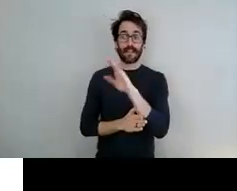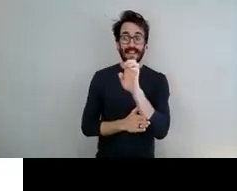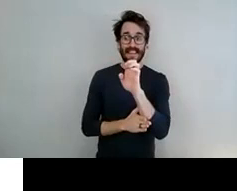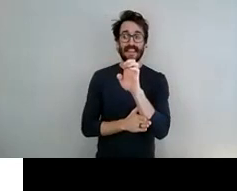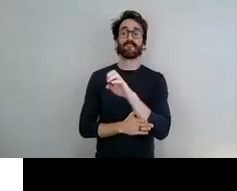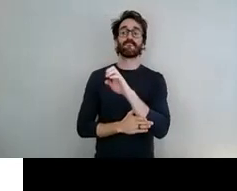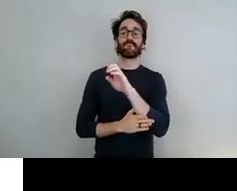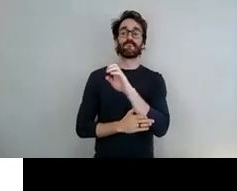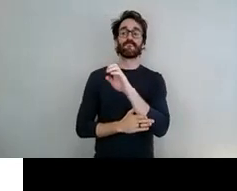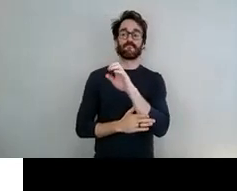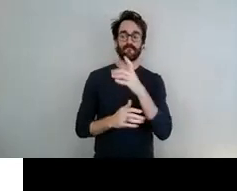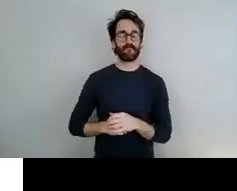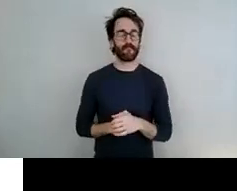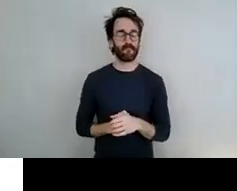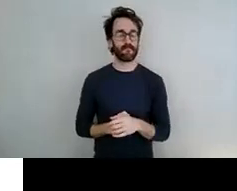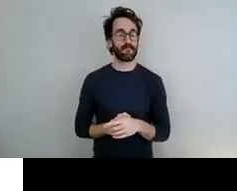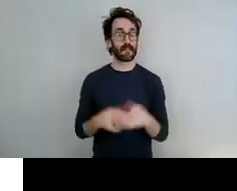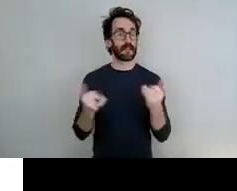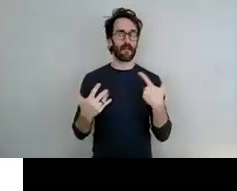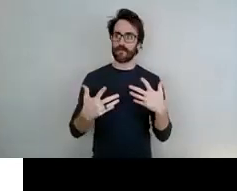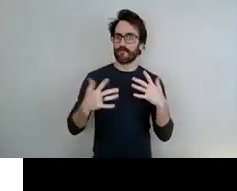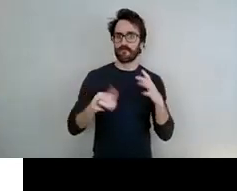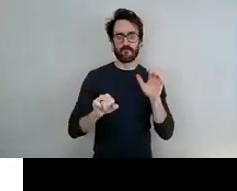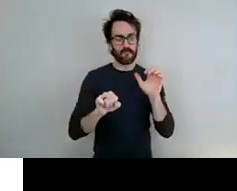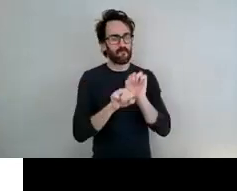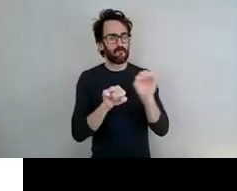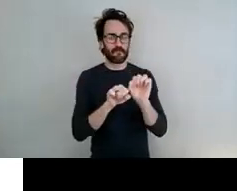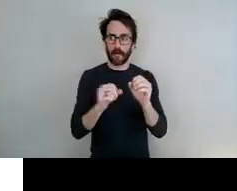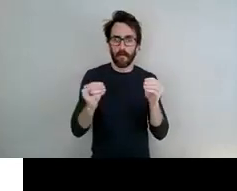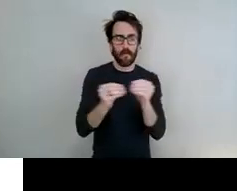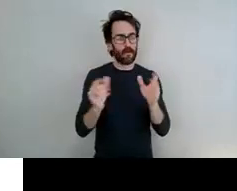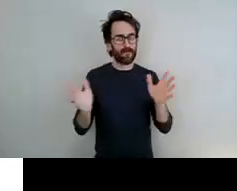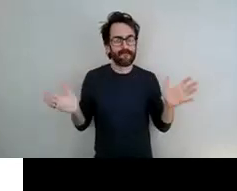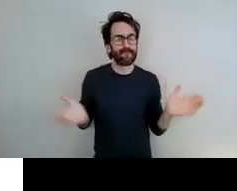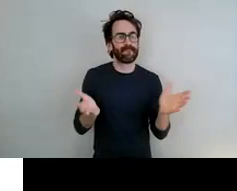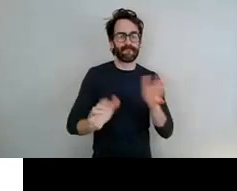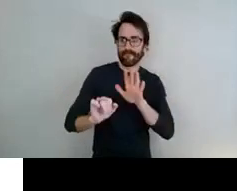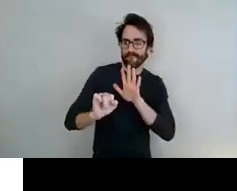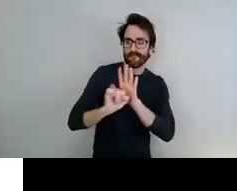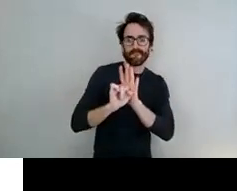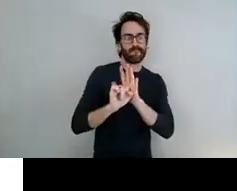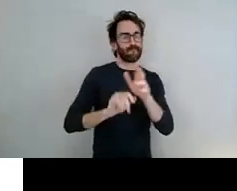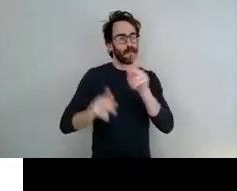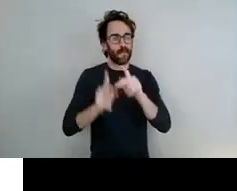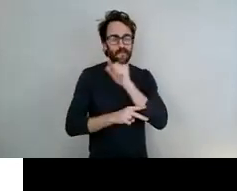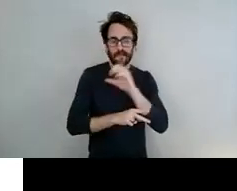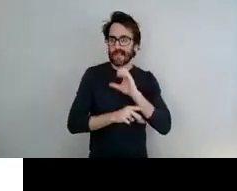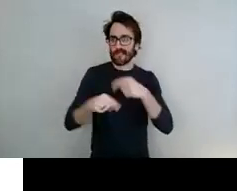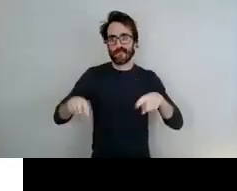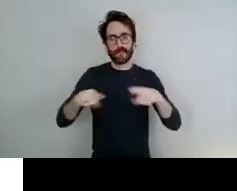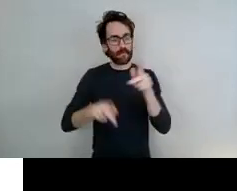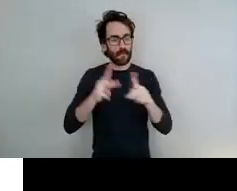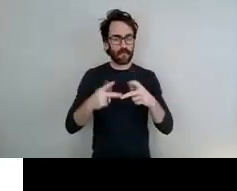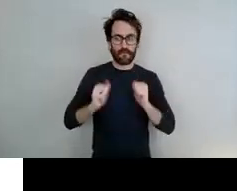been increasing to vulnerable seniors and individuals in our communities because of the fraudsters' tactics of way